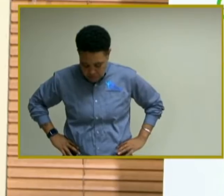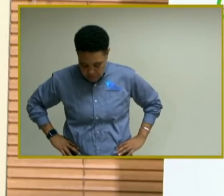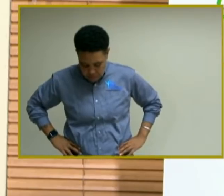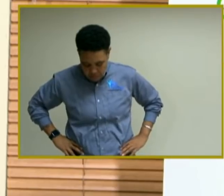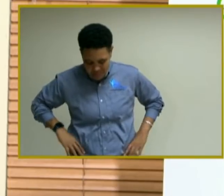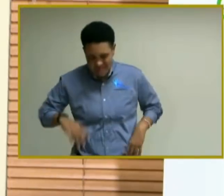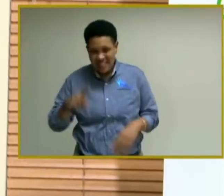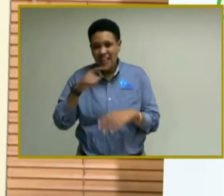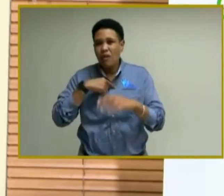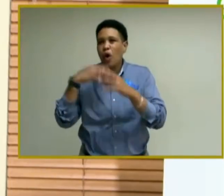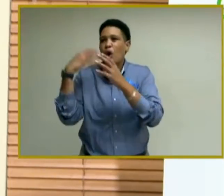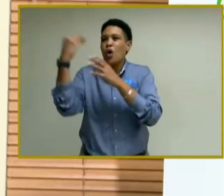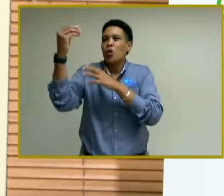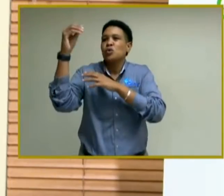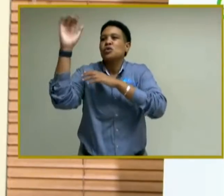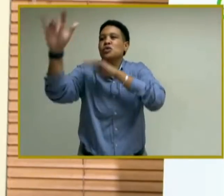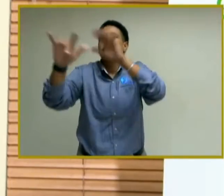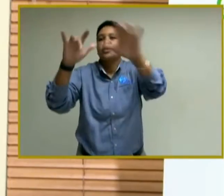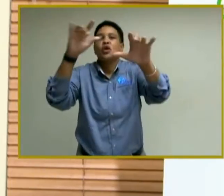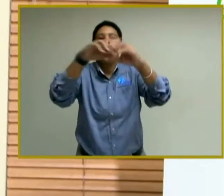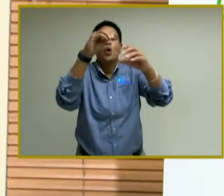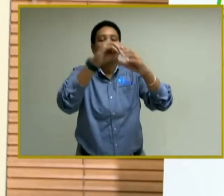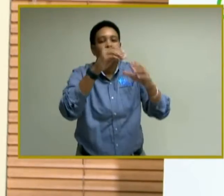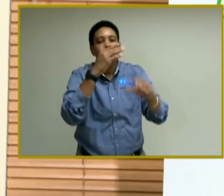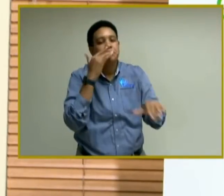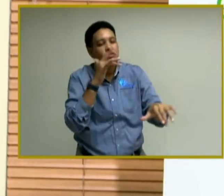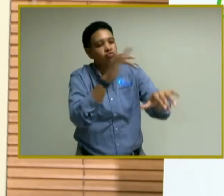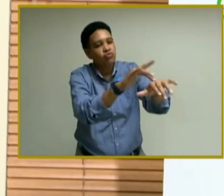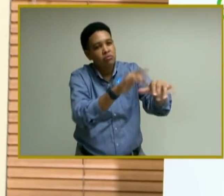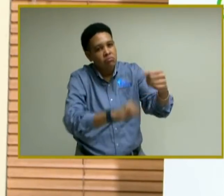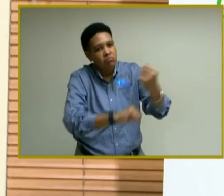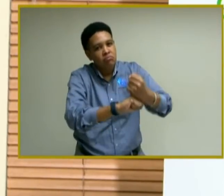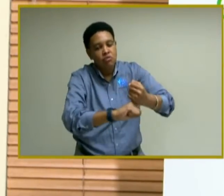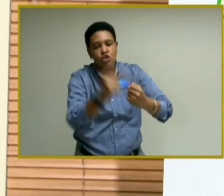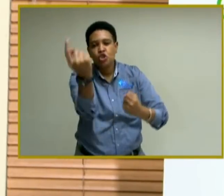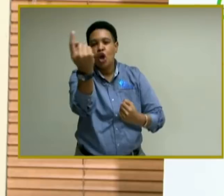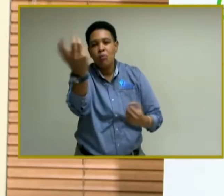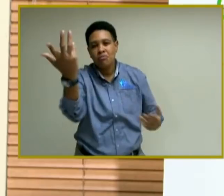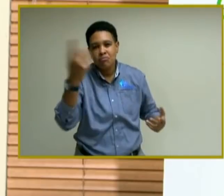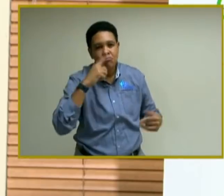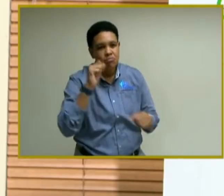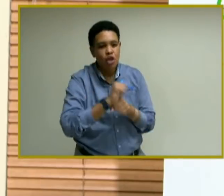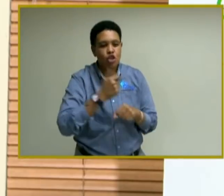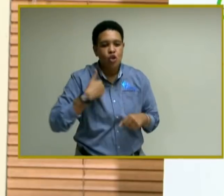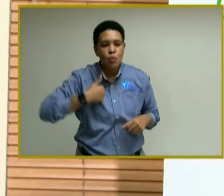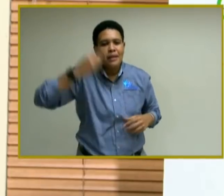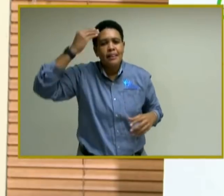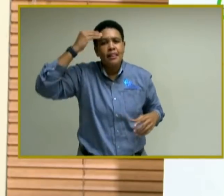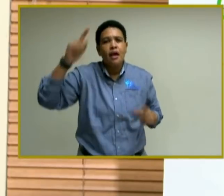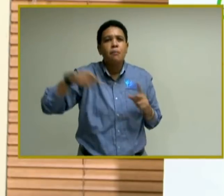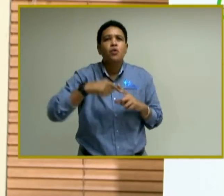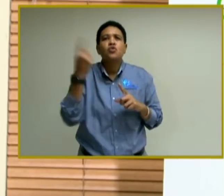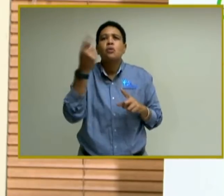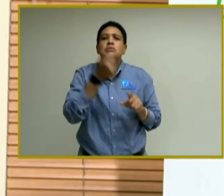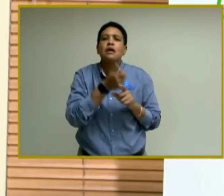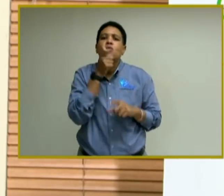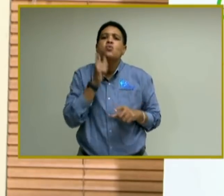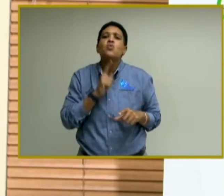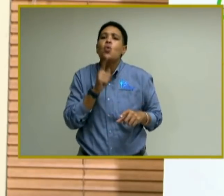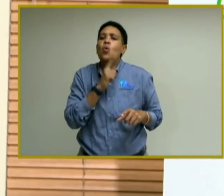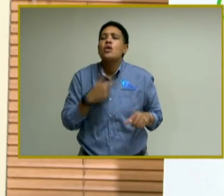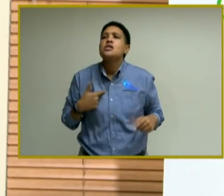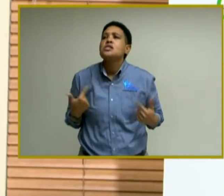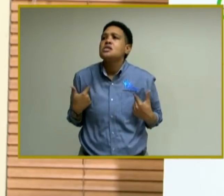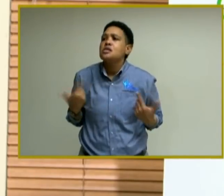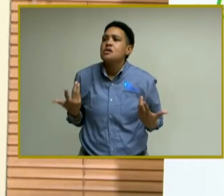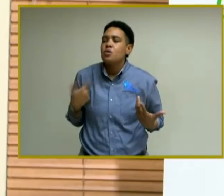let's reach out to someone. Let us ensure that we think about someone who may be lonely, who